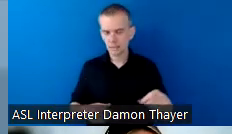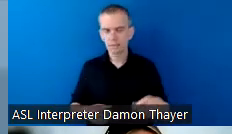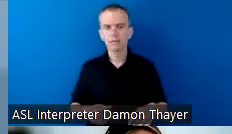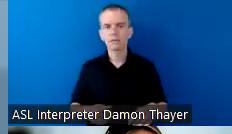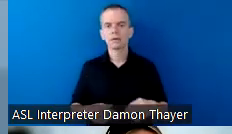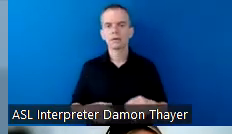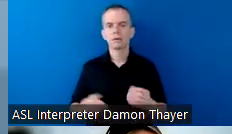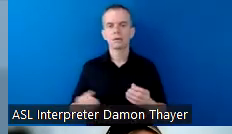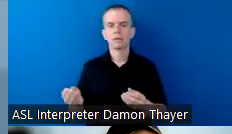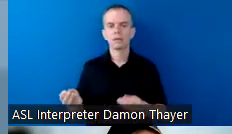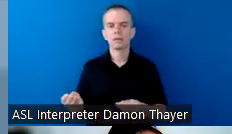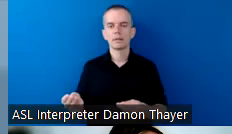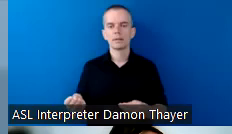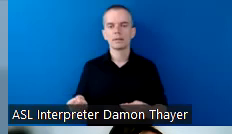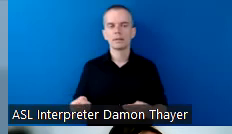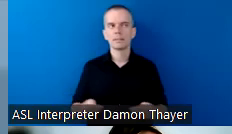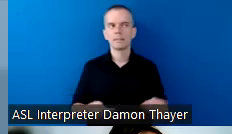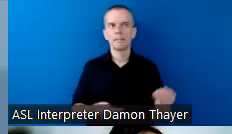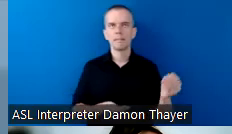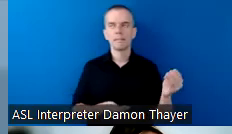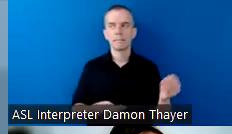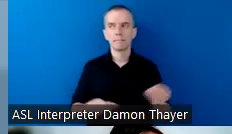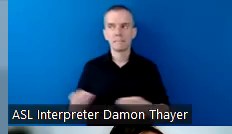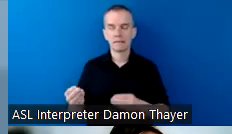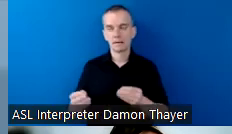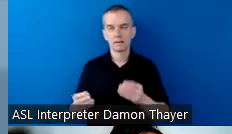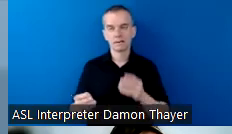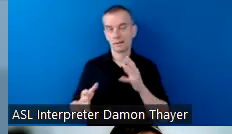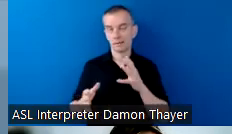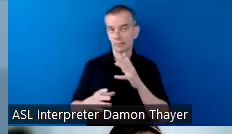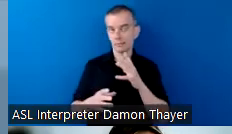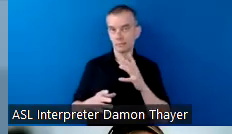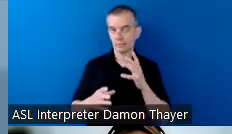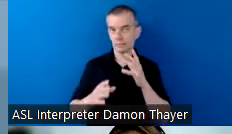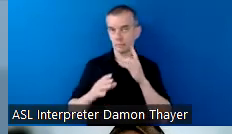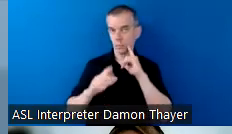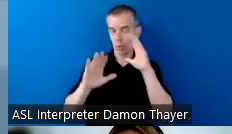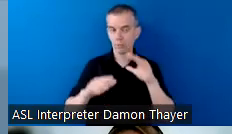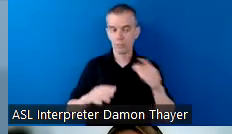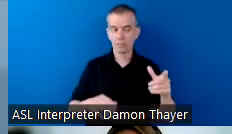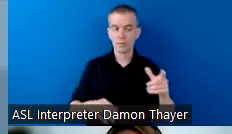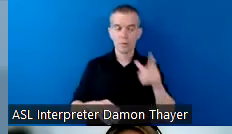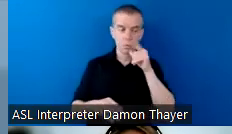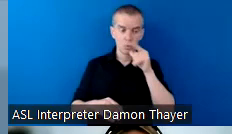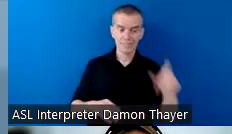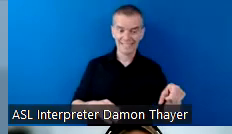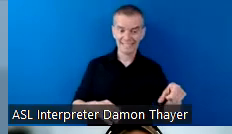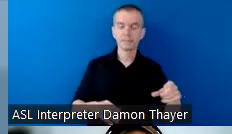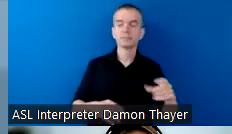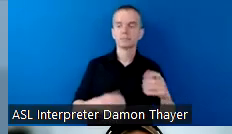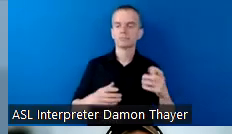mediation, ideally would result in the complainant being able to get that animal that they